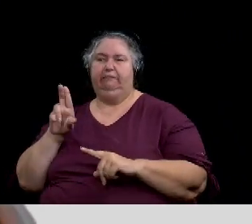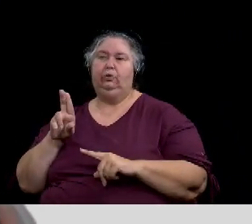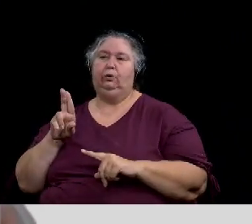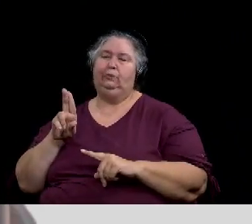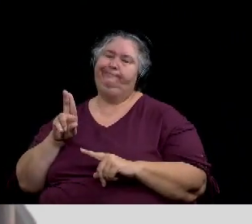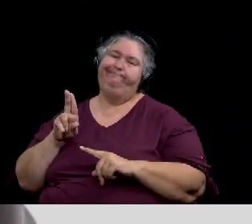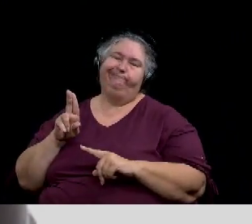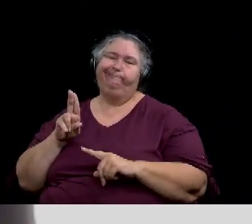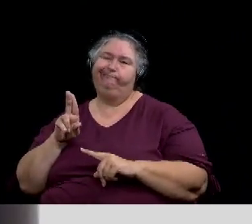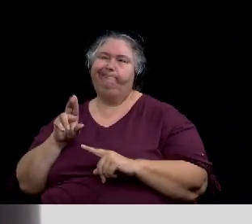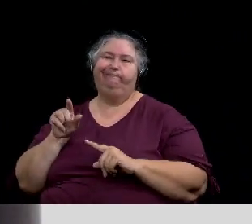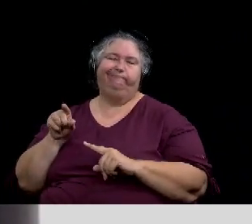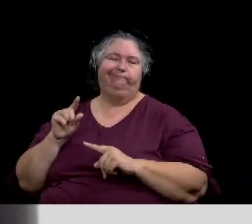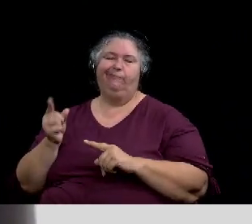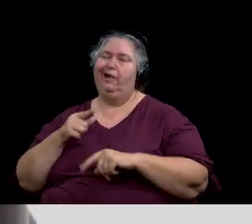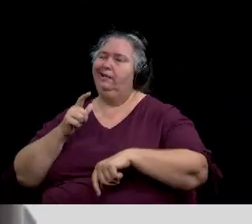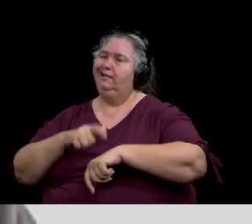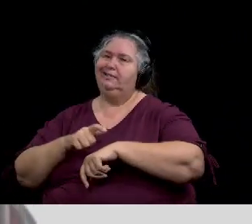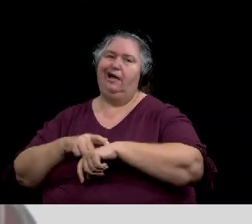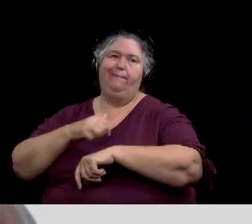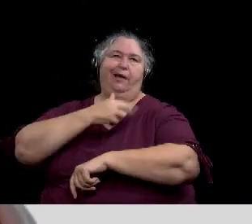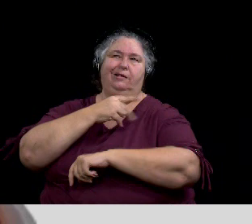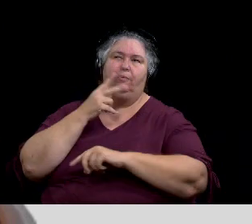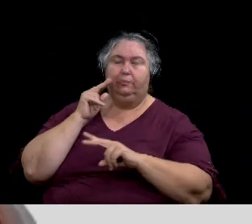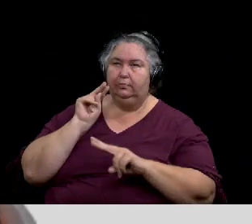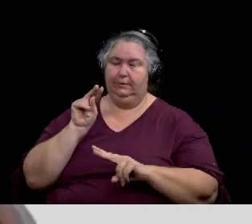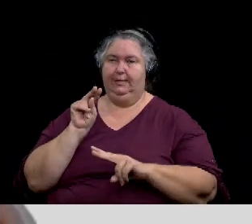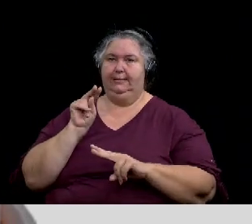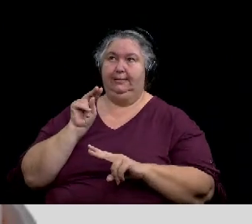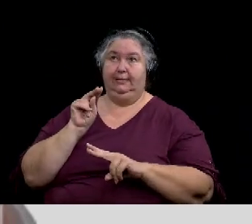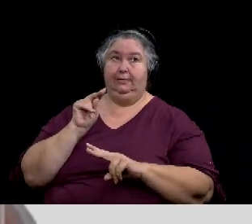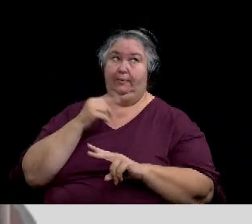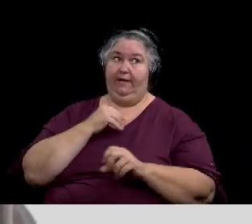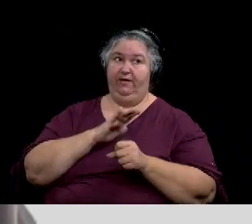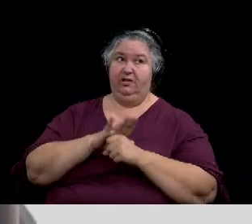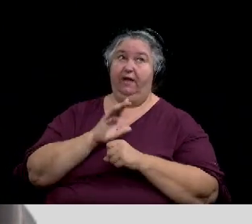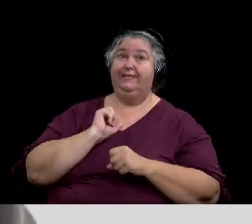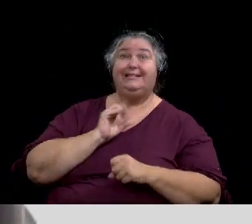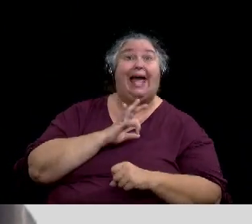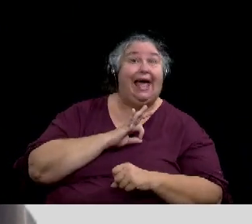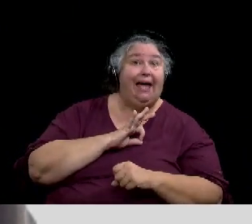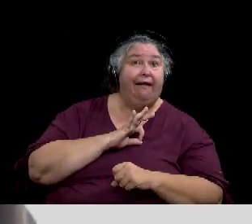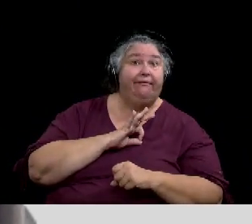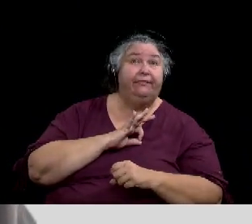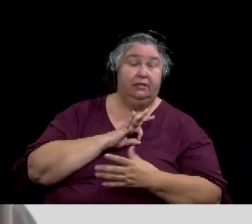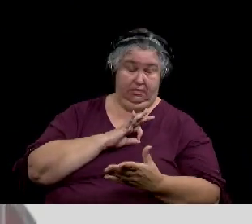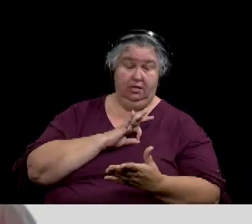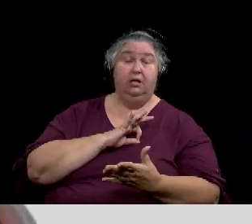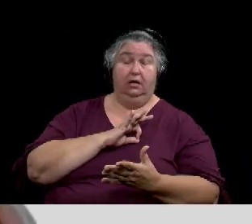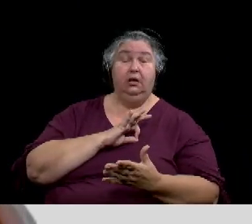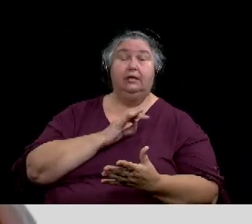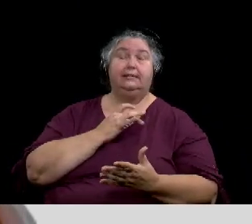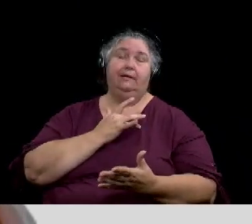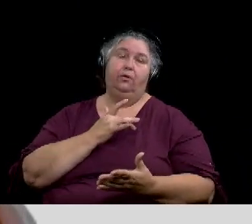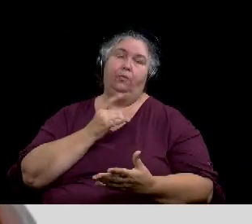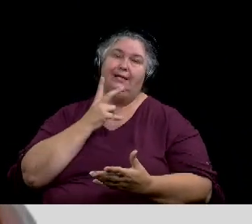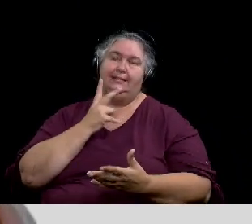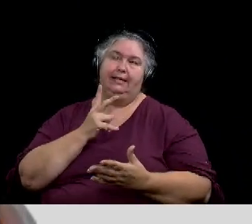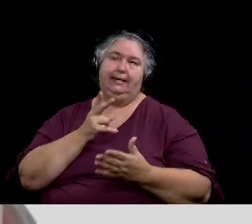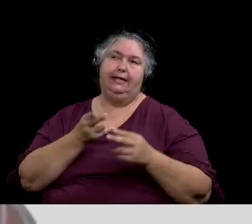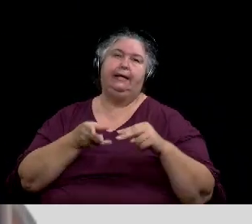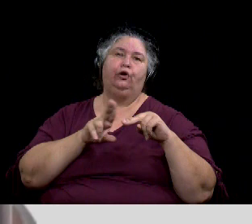always a time of year where hospitals are looking at, are we adequately staffed? We typically will see a surge